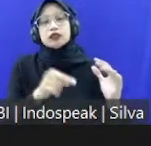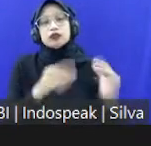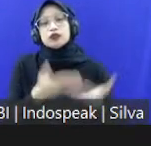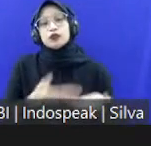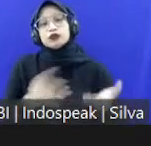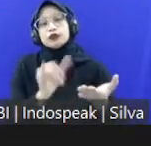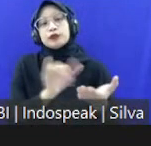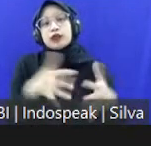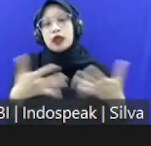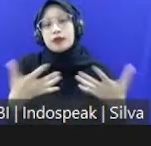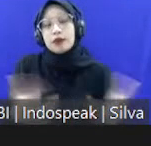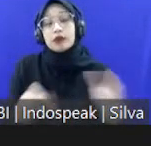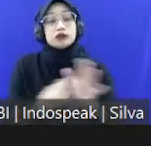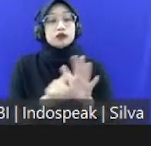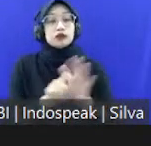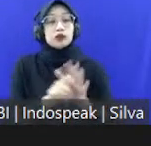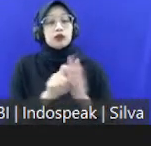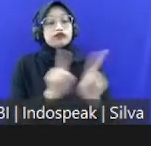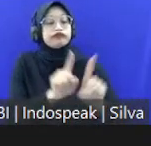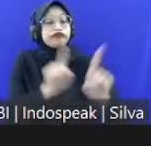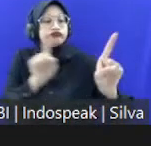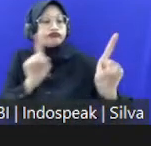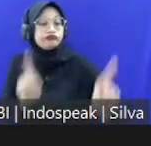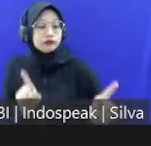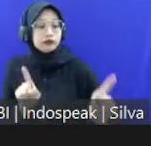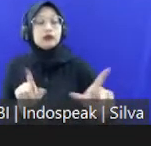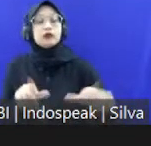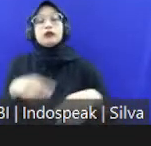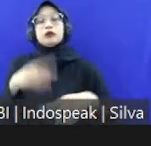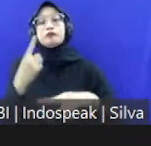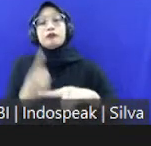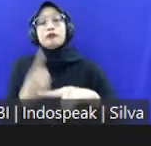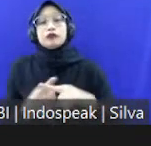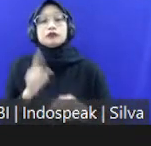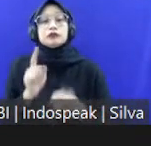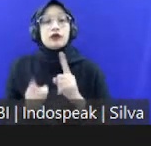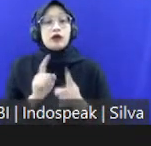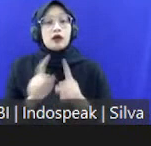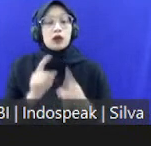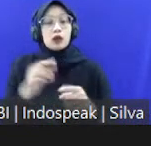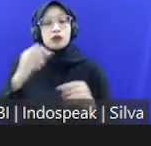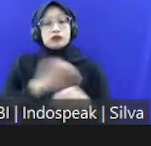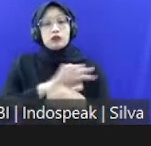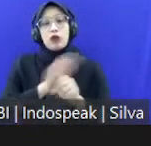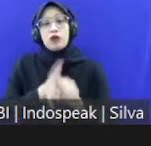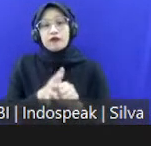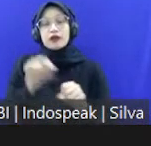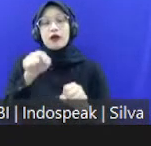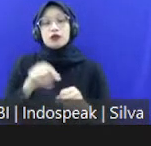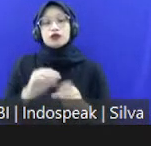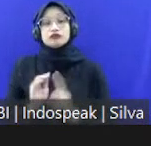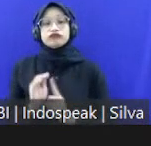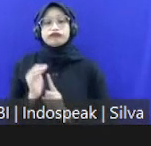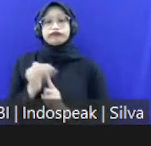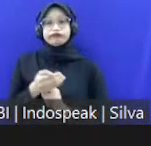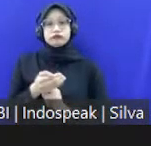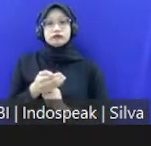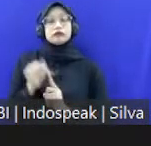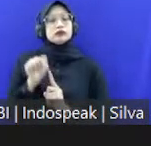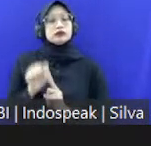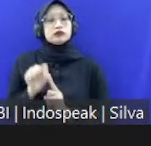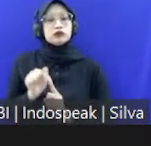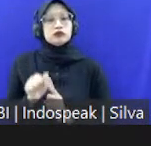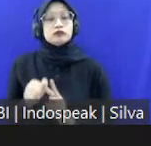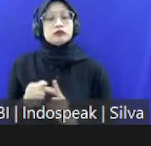self-isolation because of their living arrangement and employment structure. Or they find it difficult to pay for regular testing,